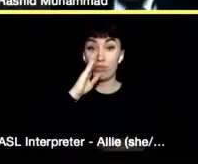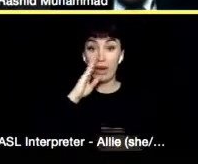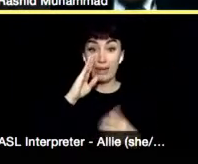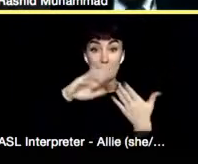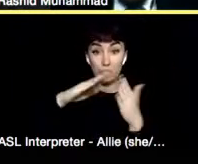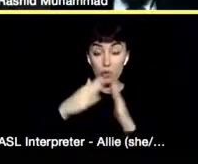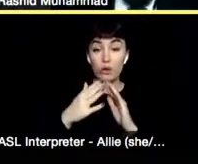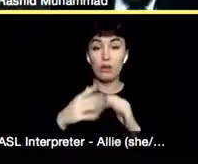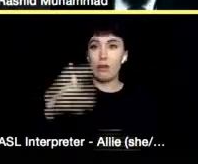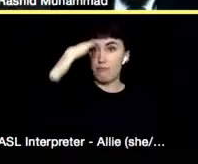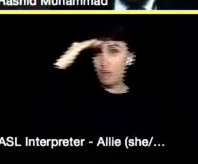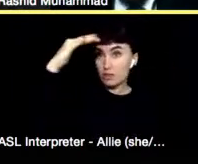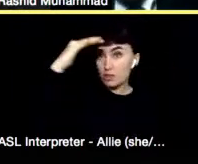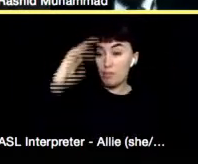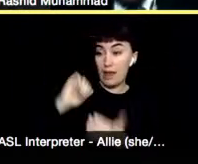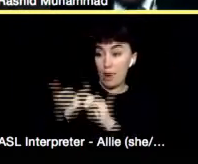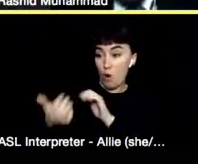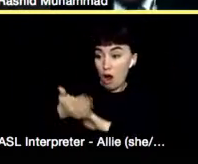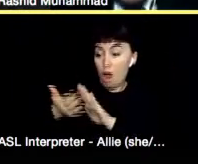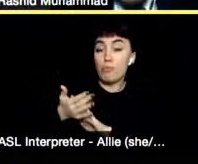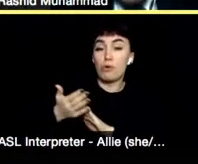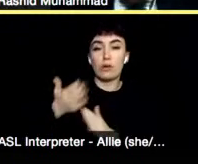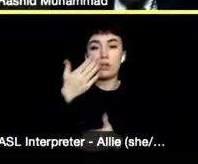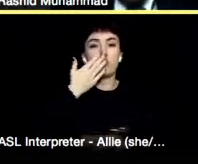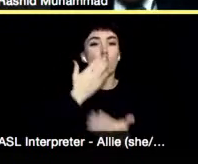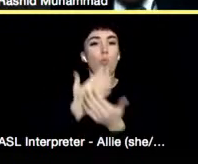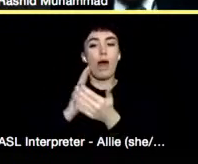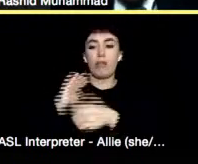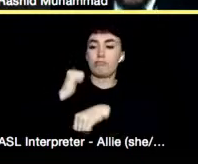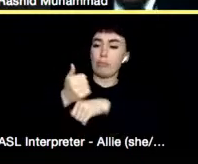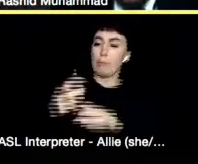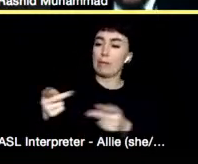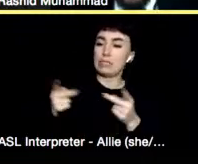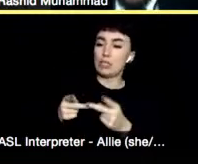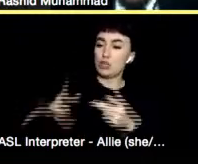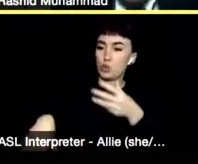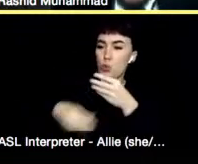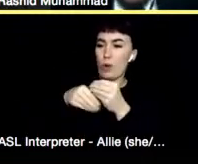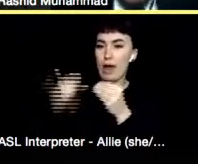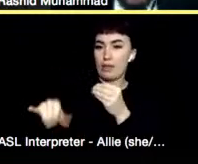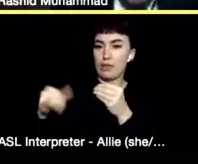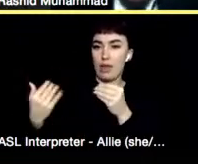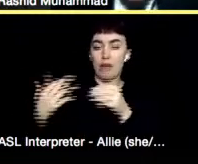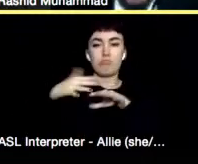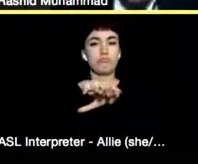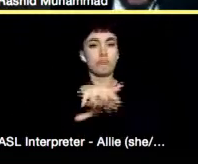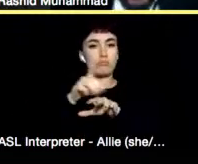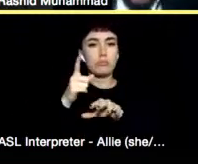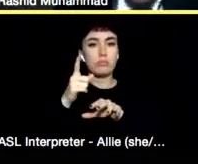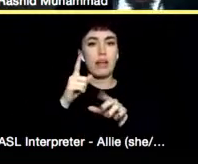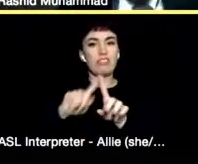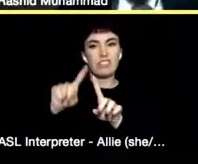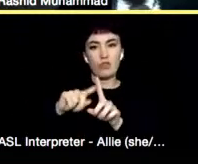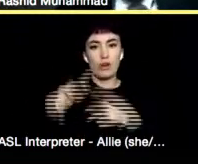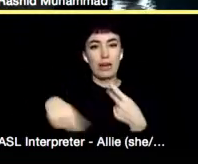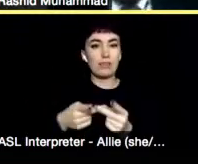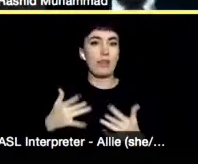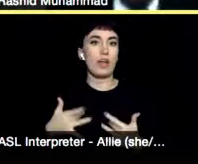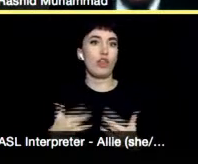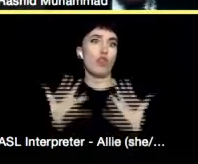the way it's operated, is well poised to adapt and have some of those different types of things thrive in our